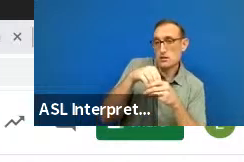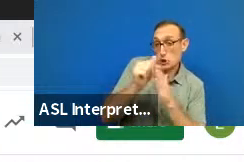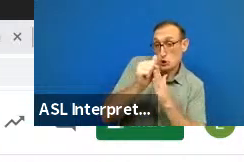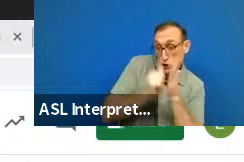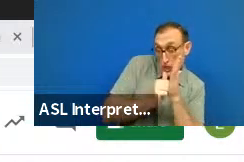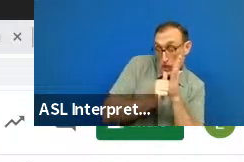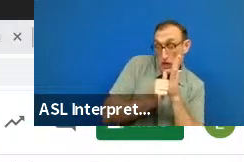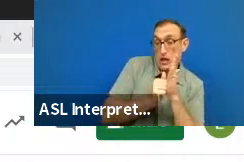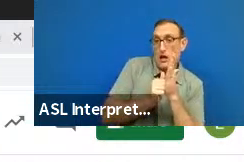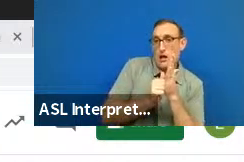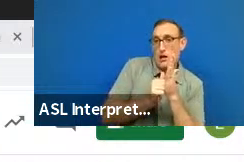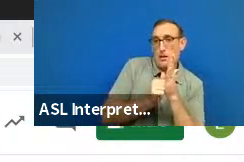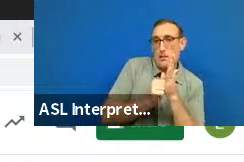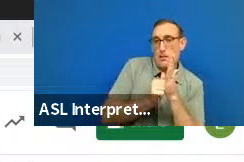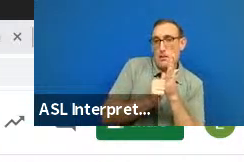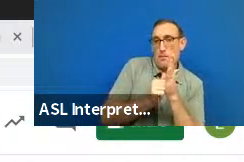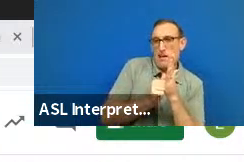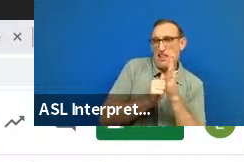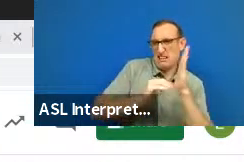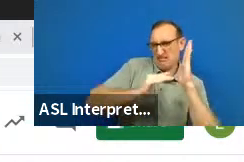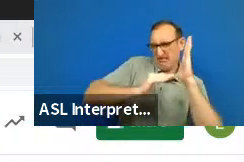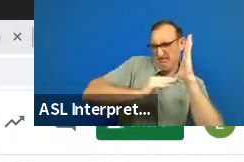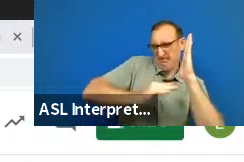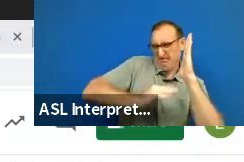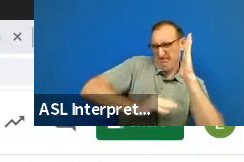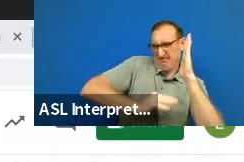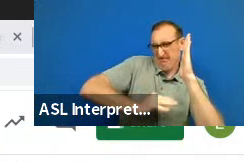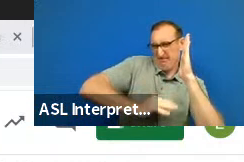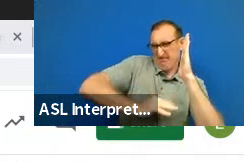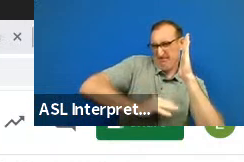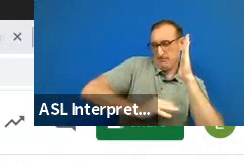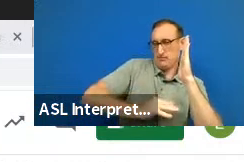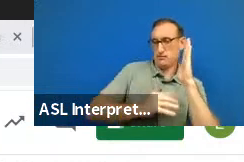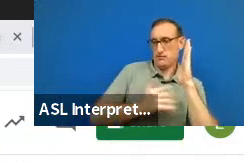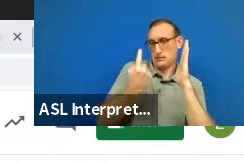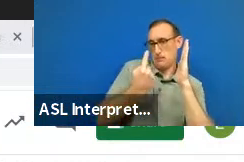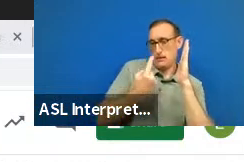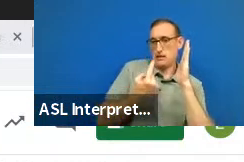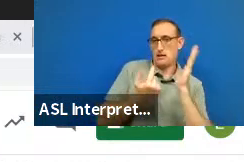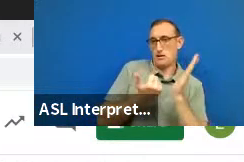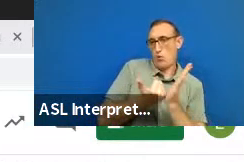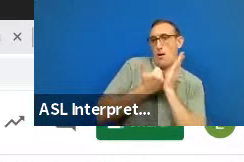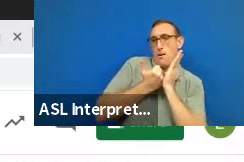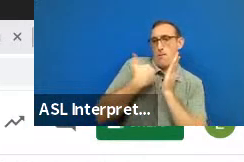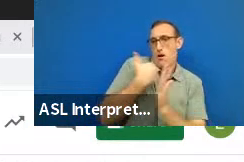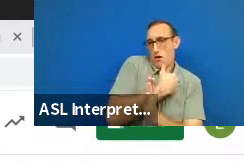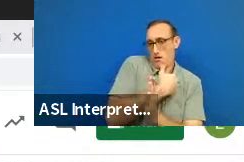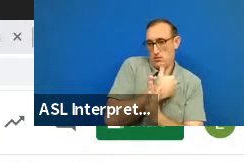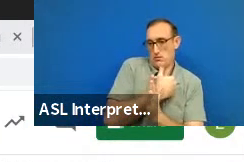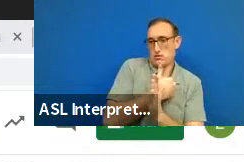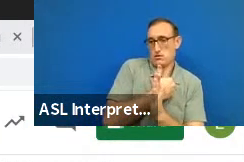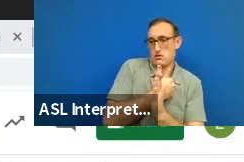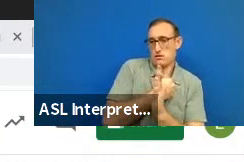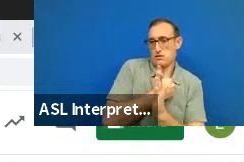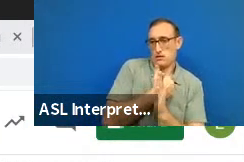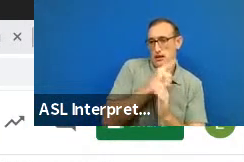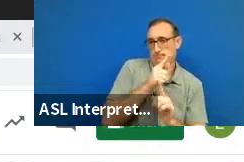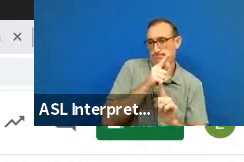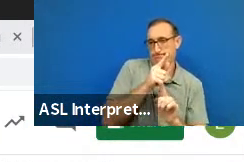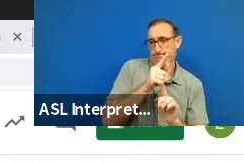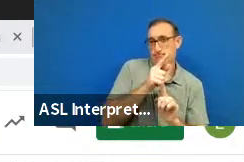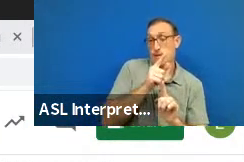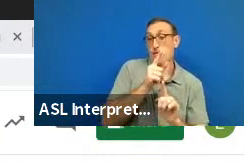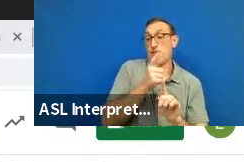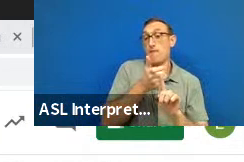a board agenda, where those who are in attendance could rate, you